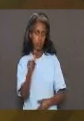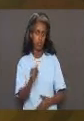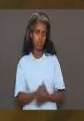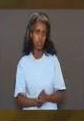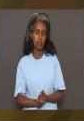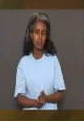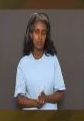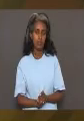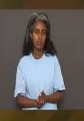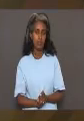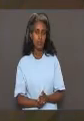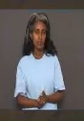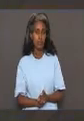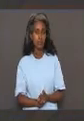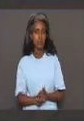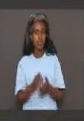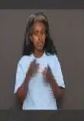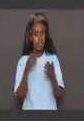too bad.